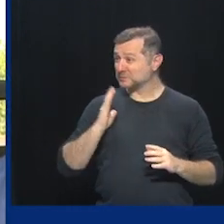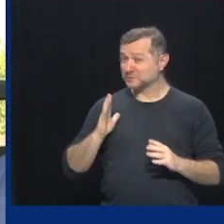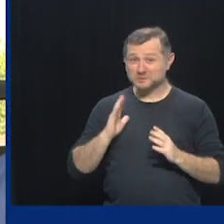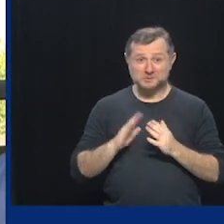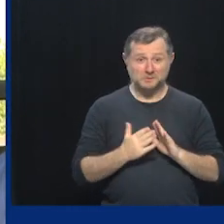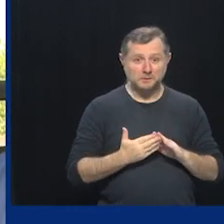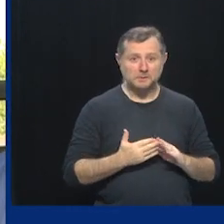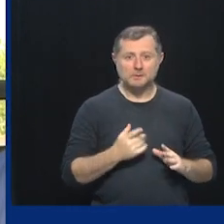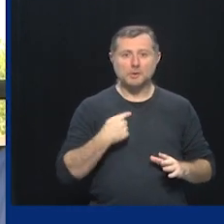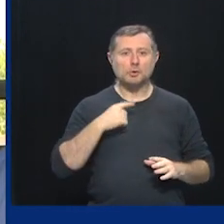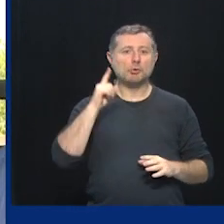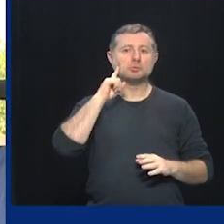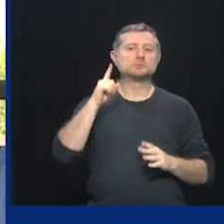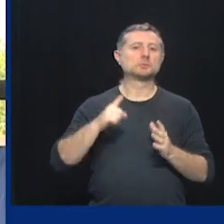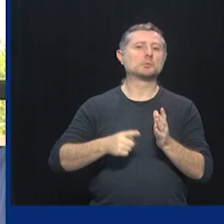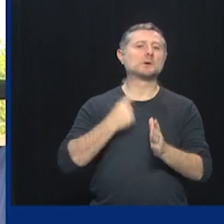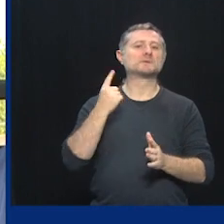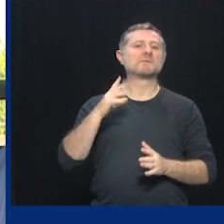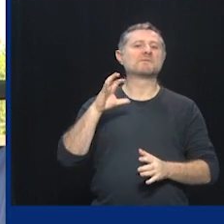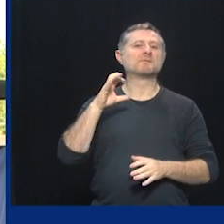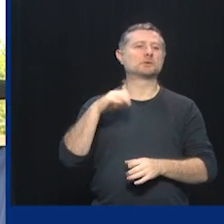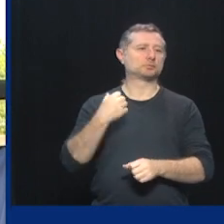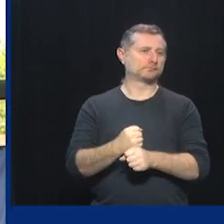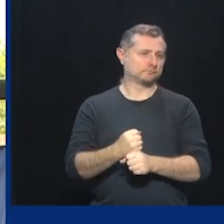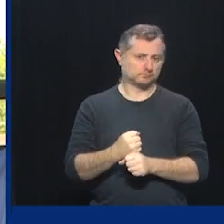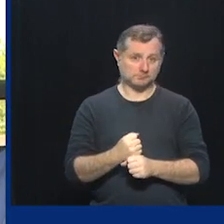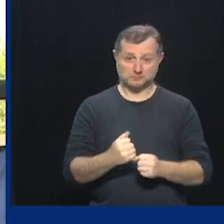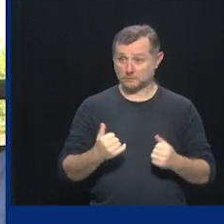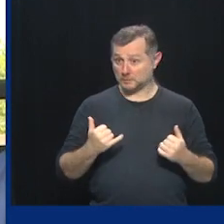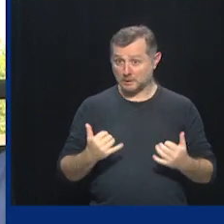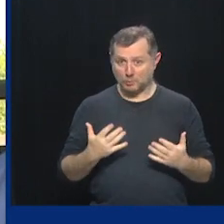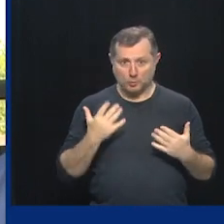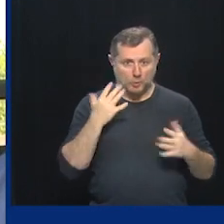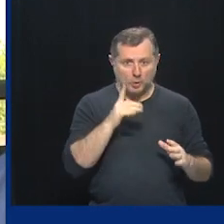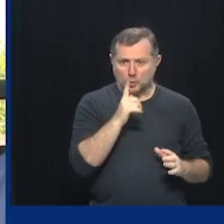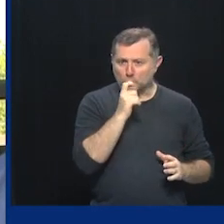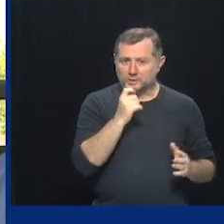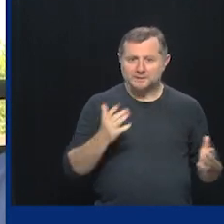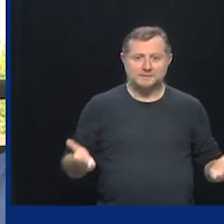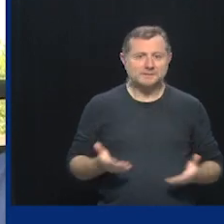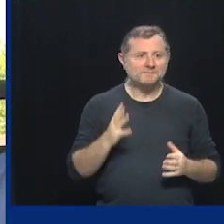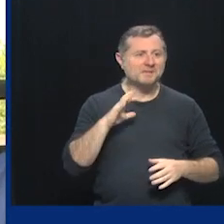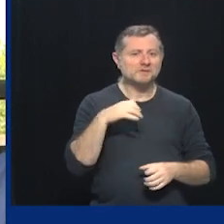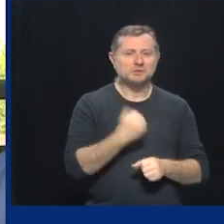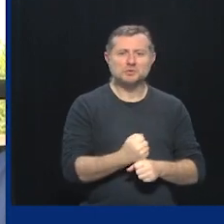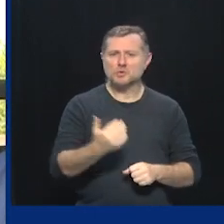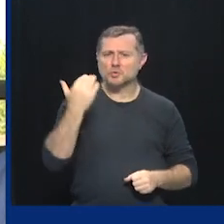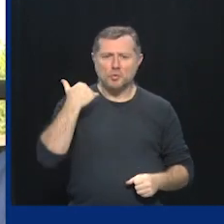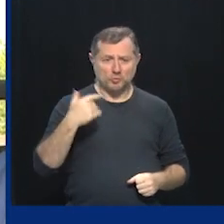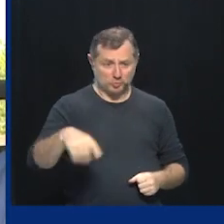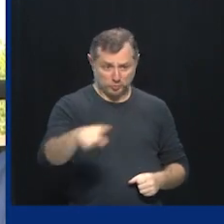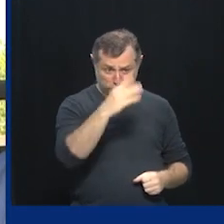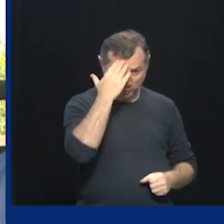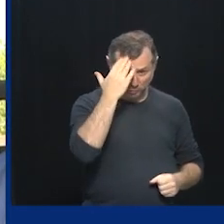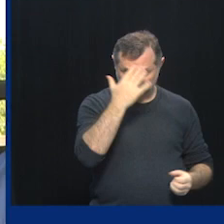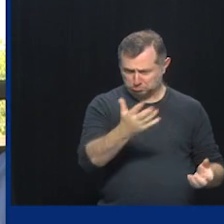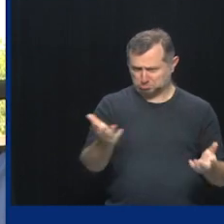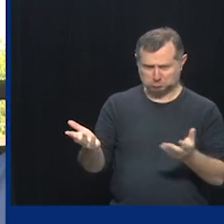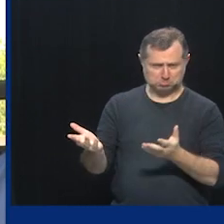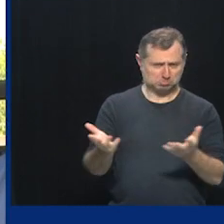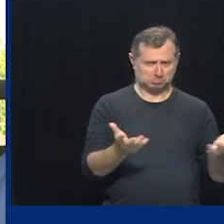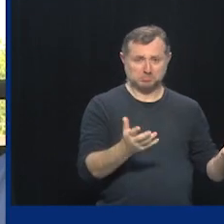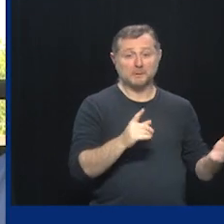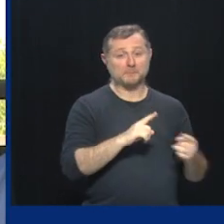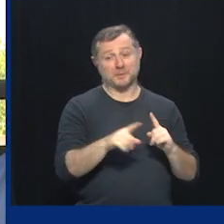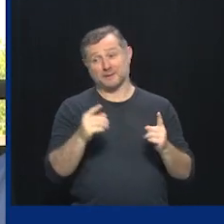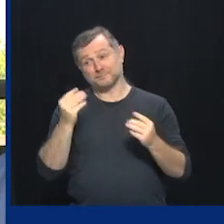500-year event. I'm not sure how they know that. I'm not sure who was here 500 years ago to tell us that, but that is the scale we're talking about. But one thing I want to